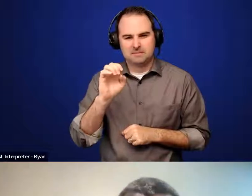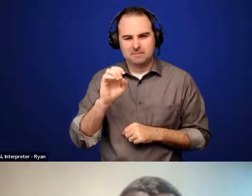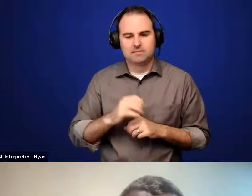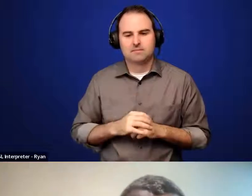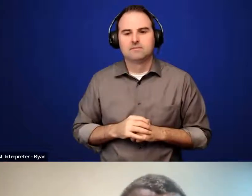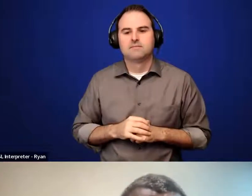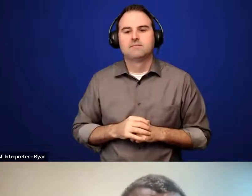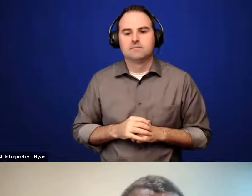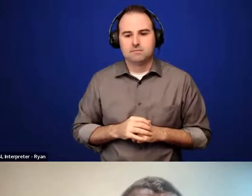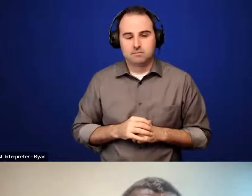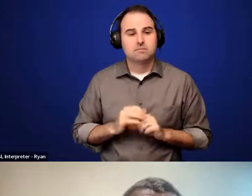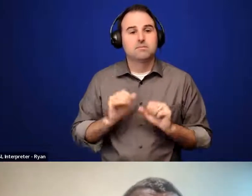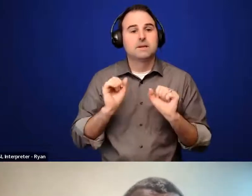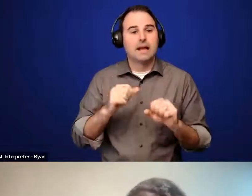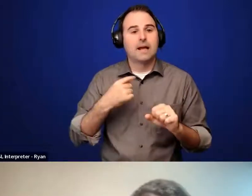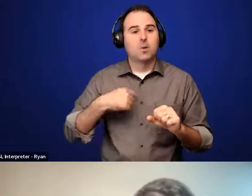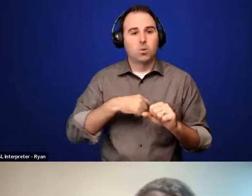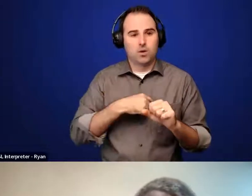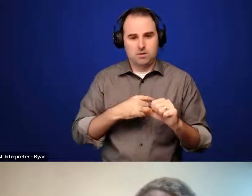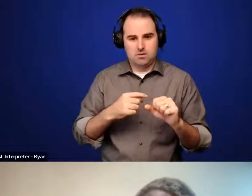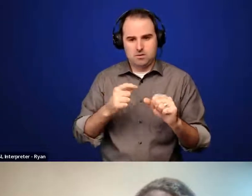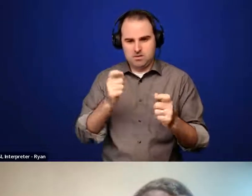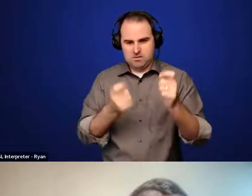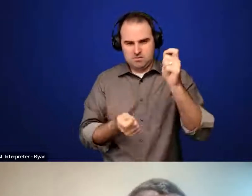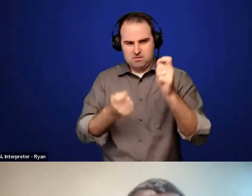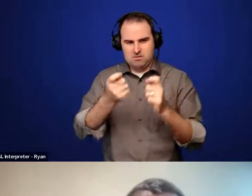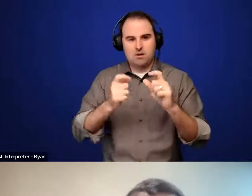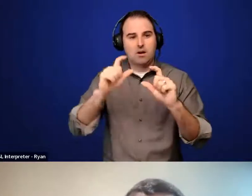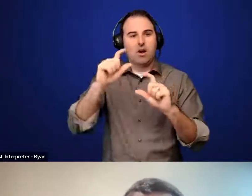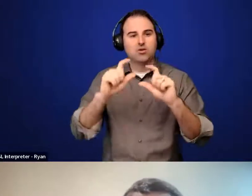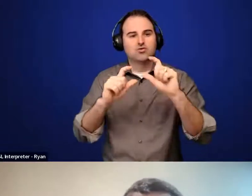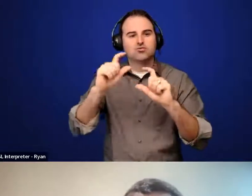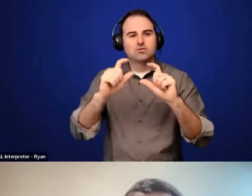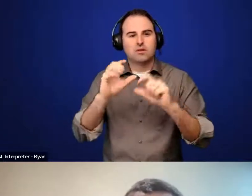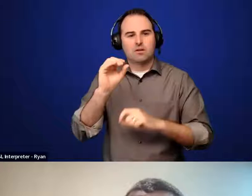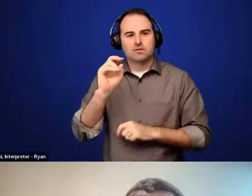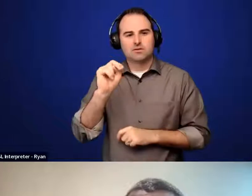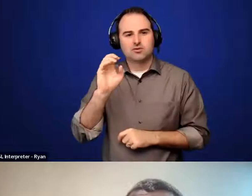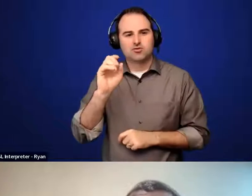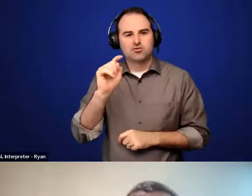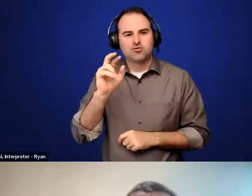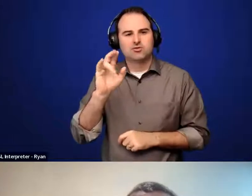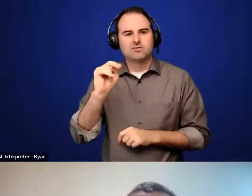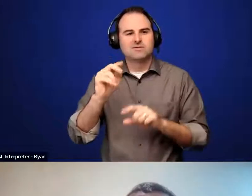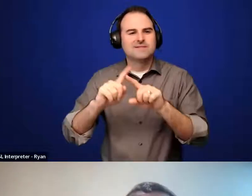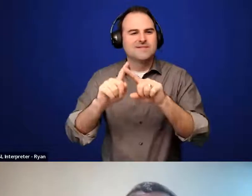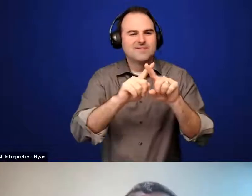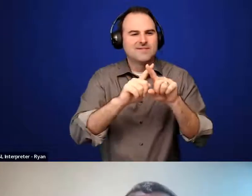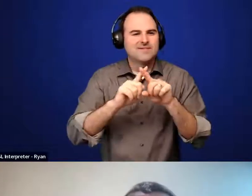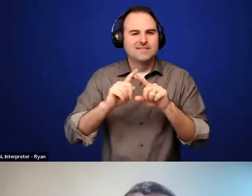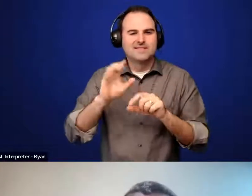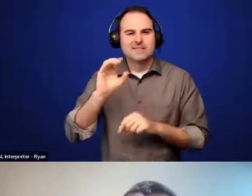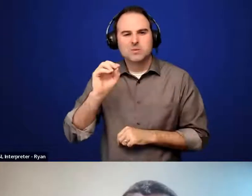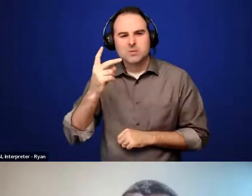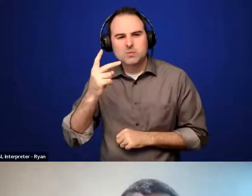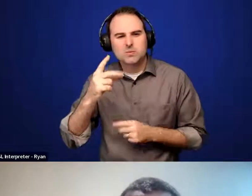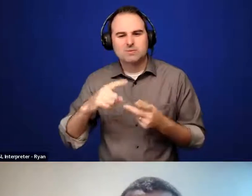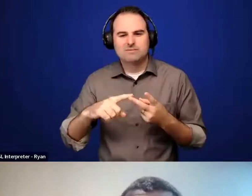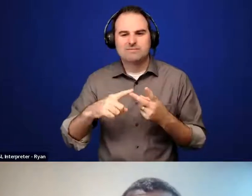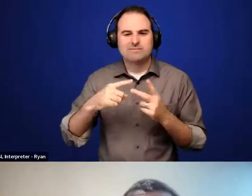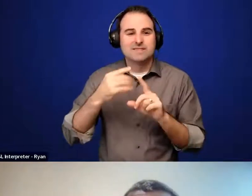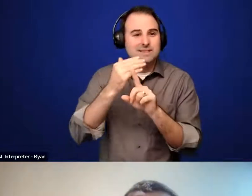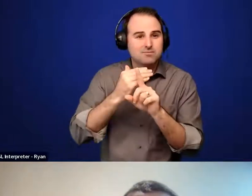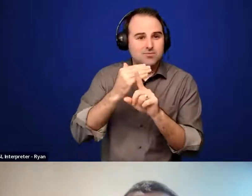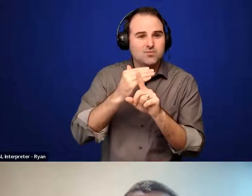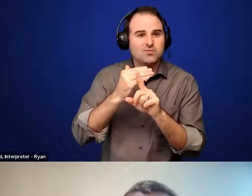of concentration, like CO2 concentration, temperature concentration, in order to simulate future